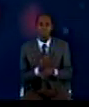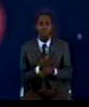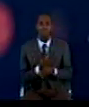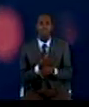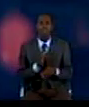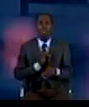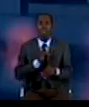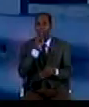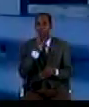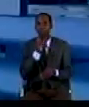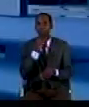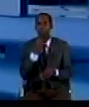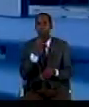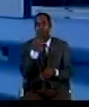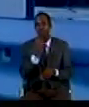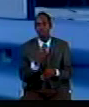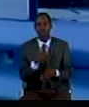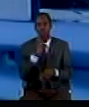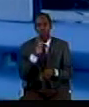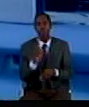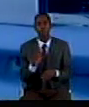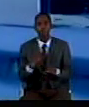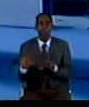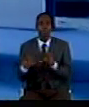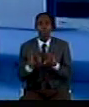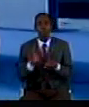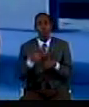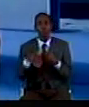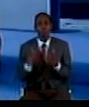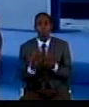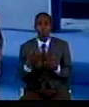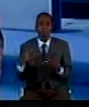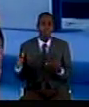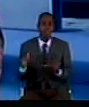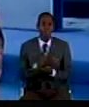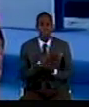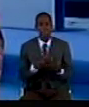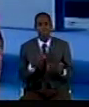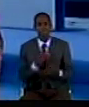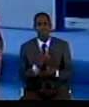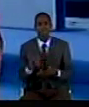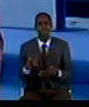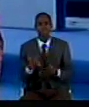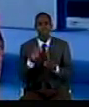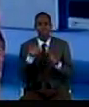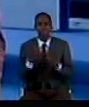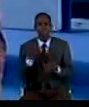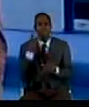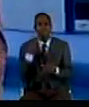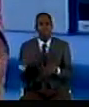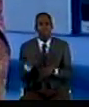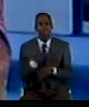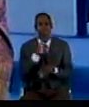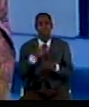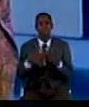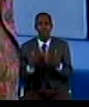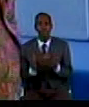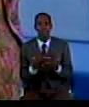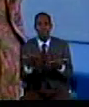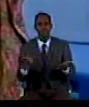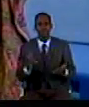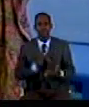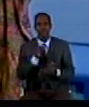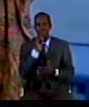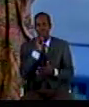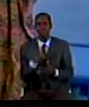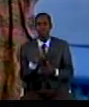only one playing the instruments and doing all the singing of all the parts. You can see them, they're all here. And I'm so grateful to God